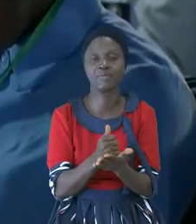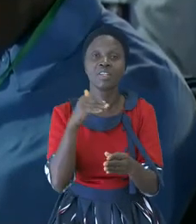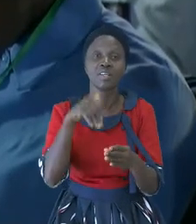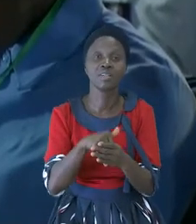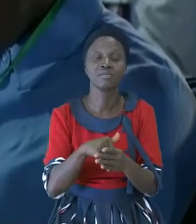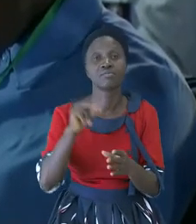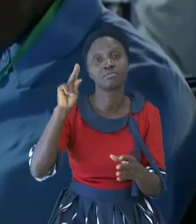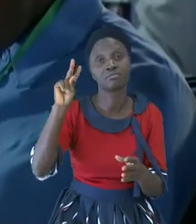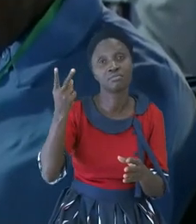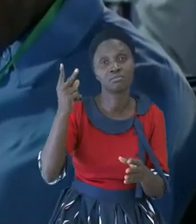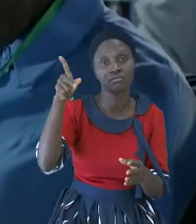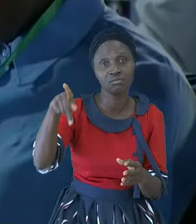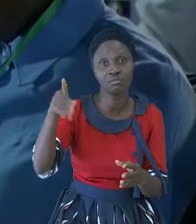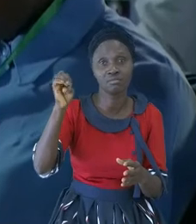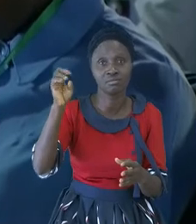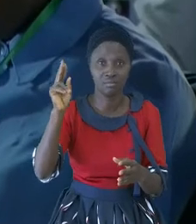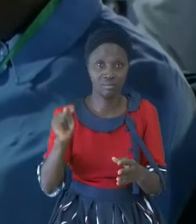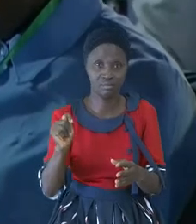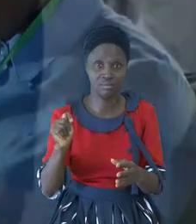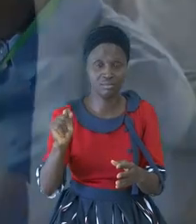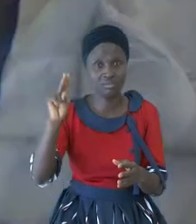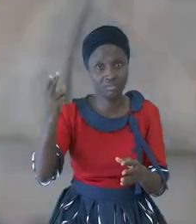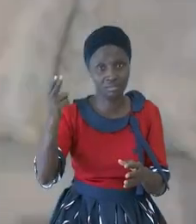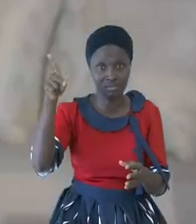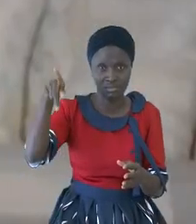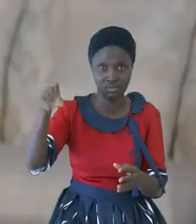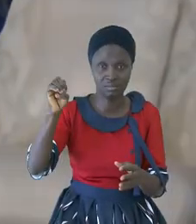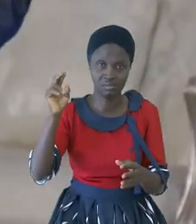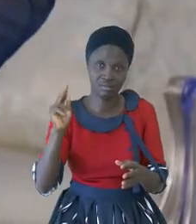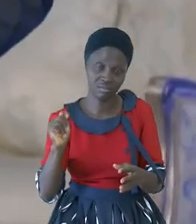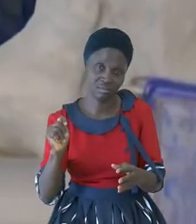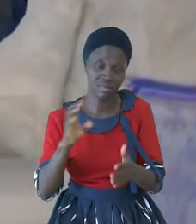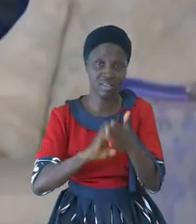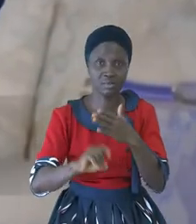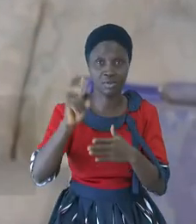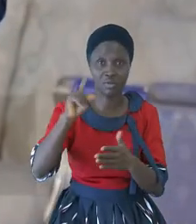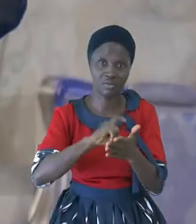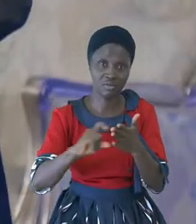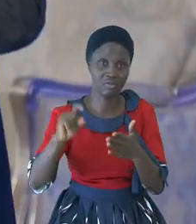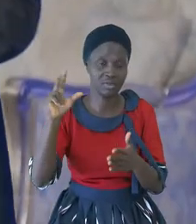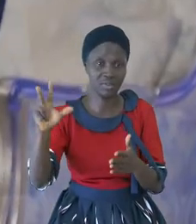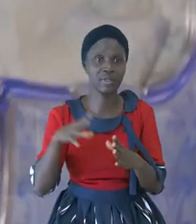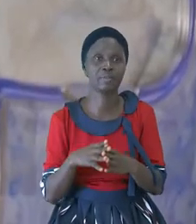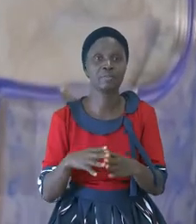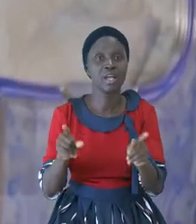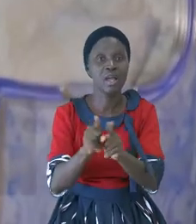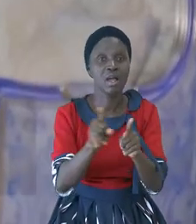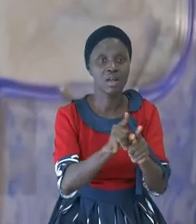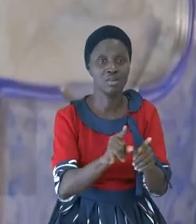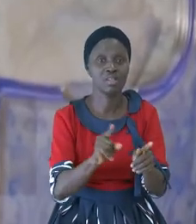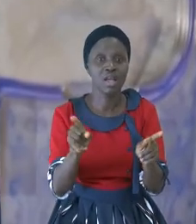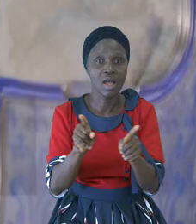1, I'm reading from verse 3. 2 Peter chapter 1, verse 3, according as his divine